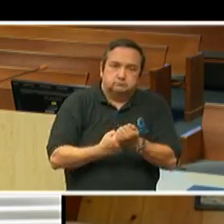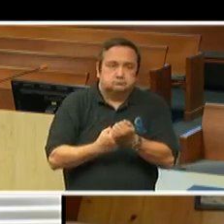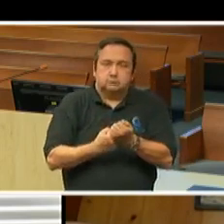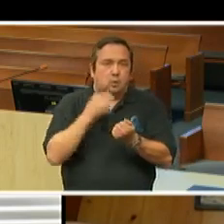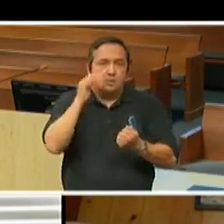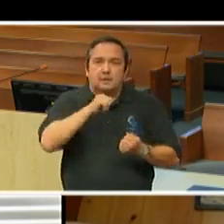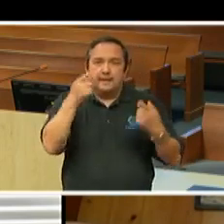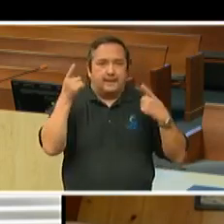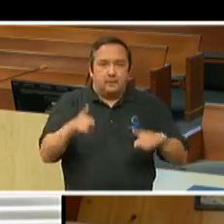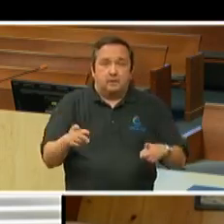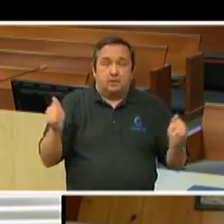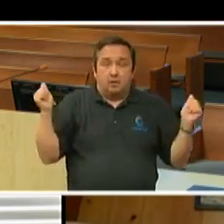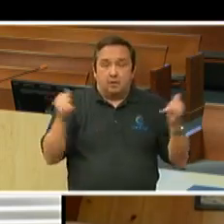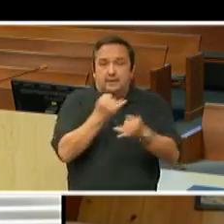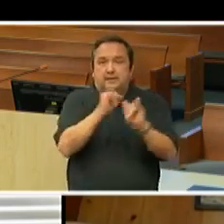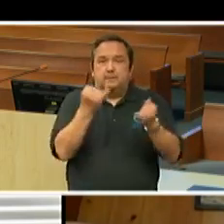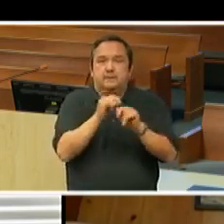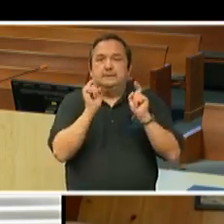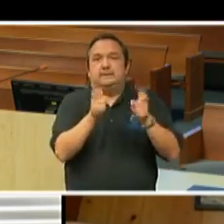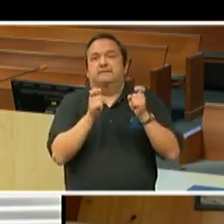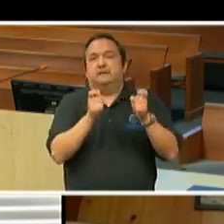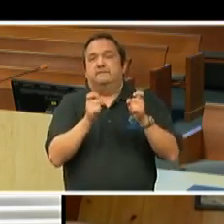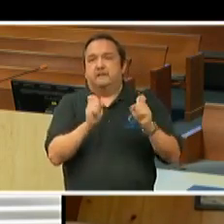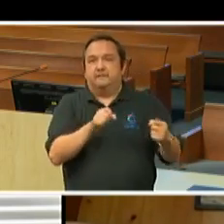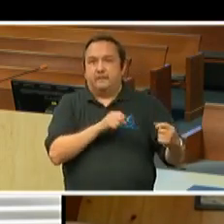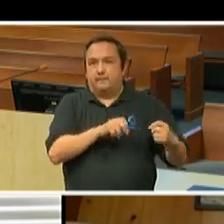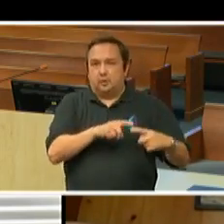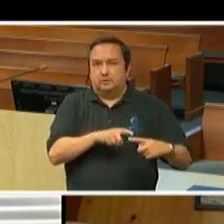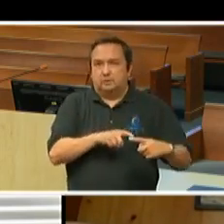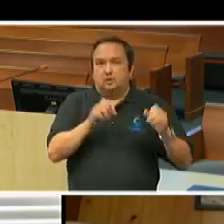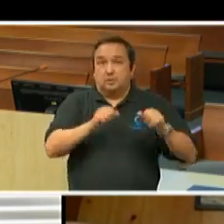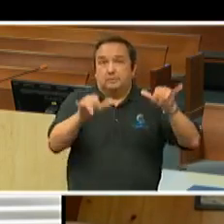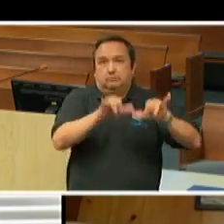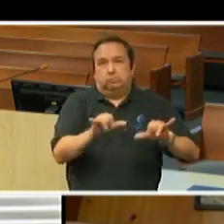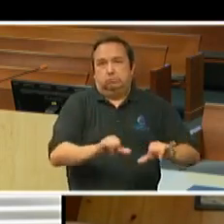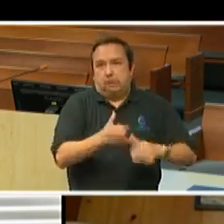happen if everybody's independently giving us their input. So